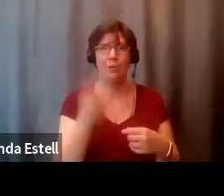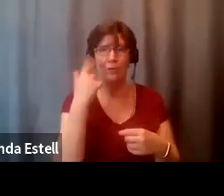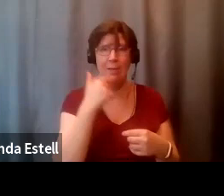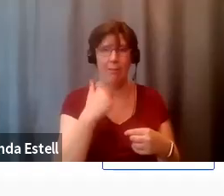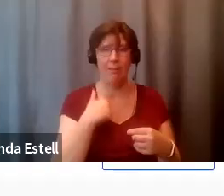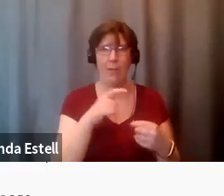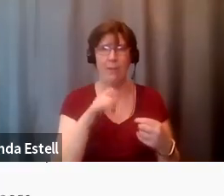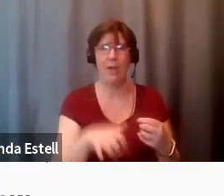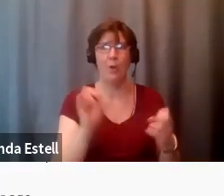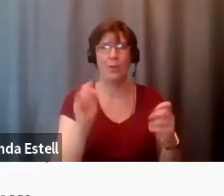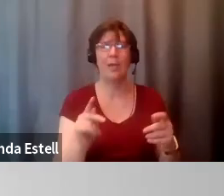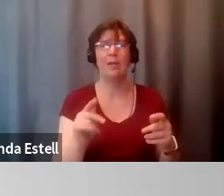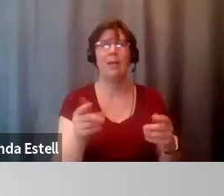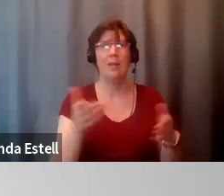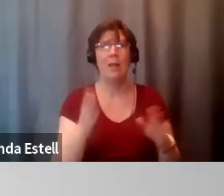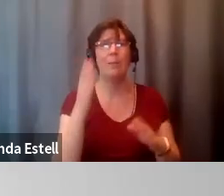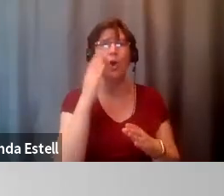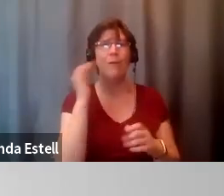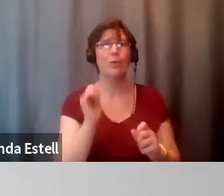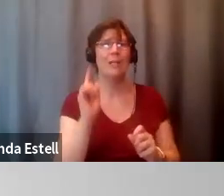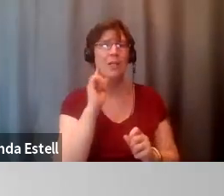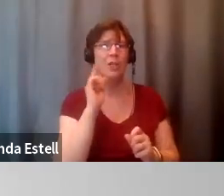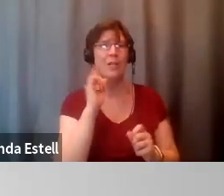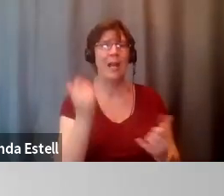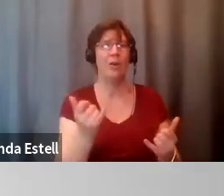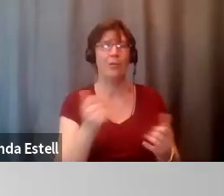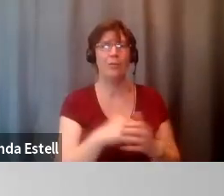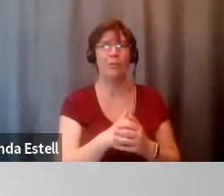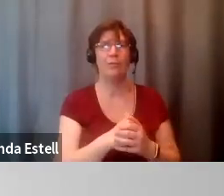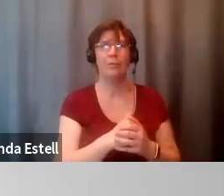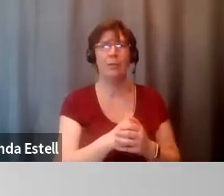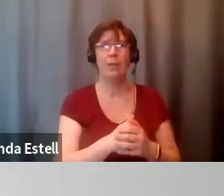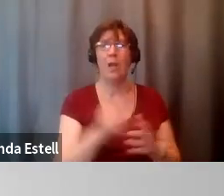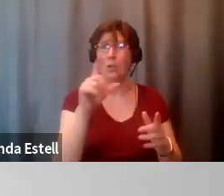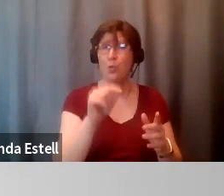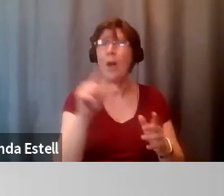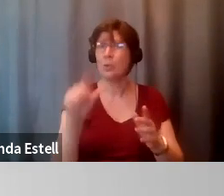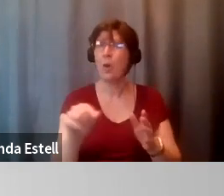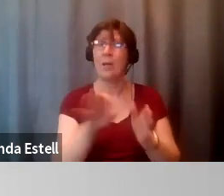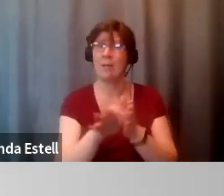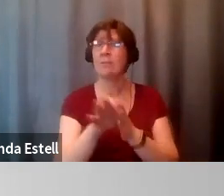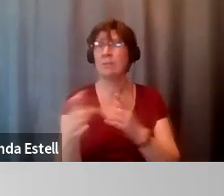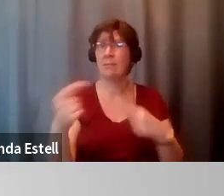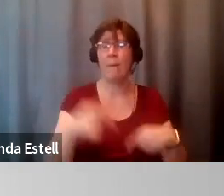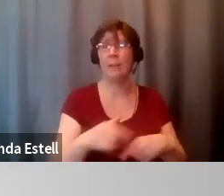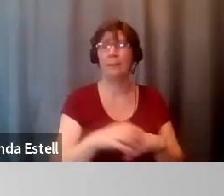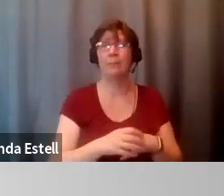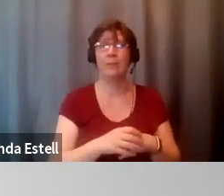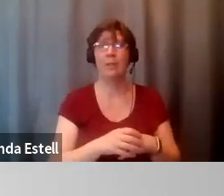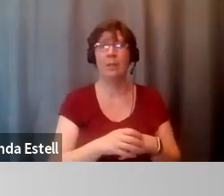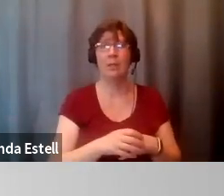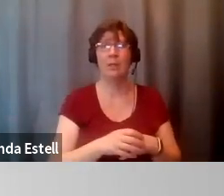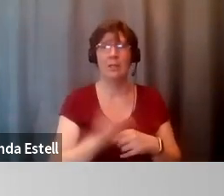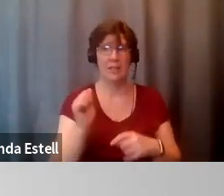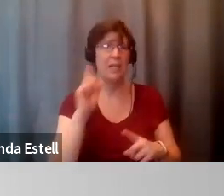that. All right, everybody, let me know if you can hear it, Meg. 2020 census is coming. It's Okay, you